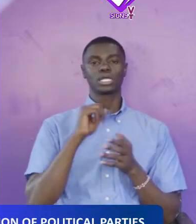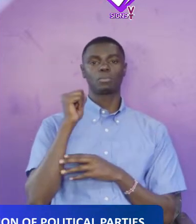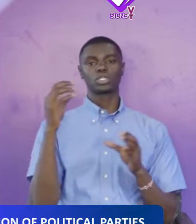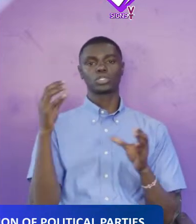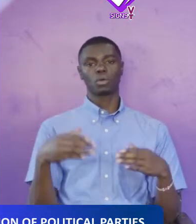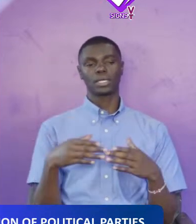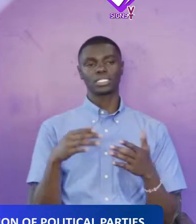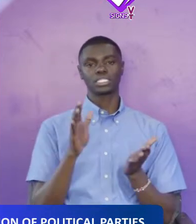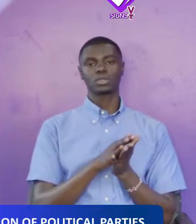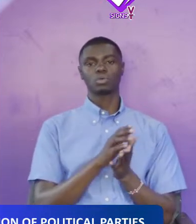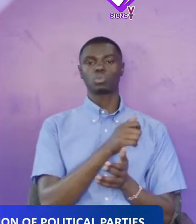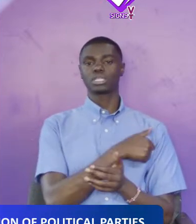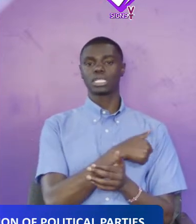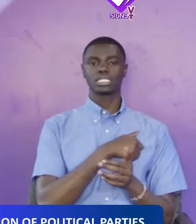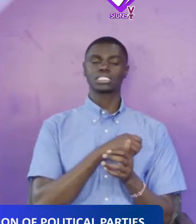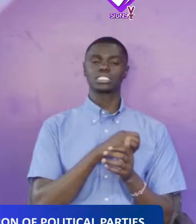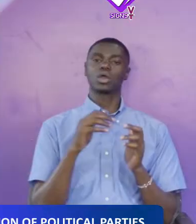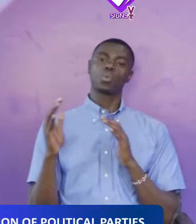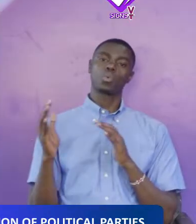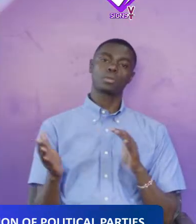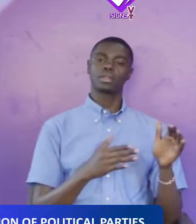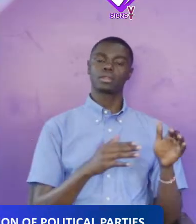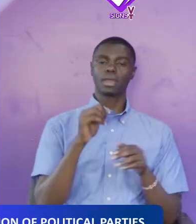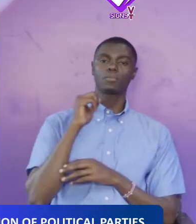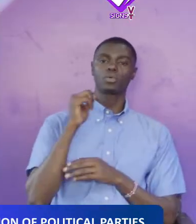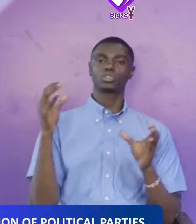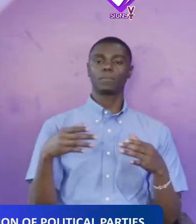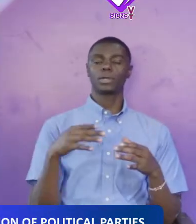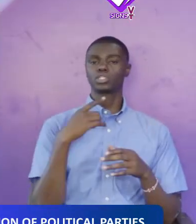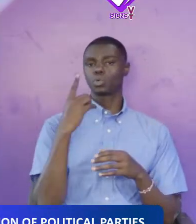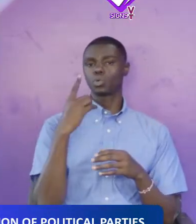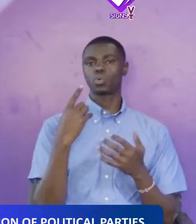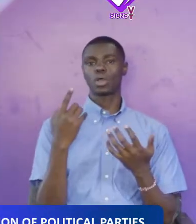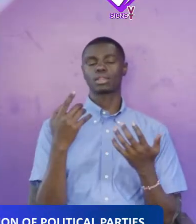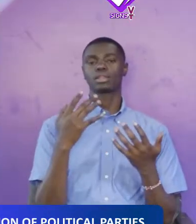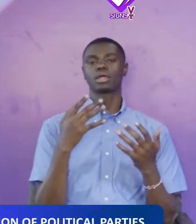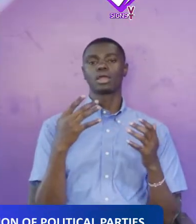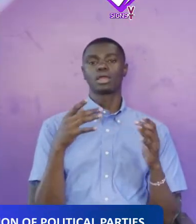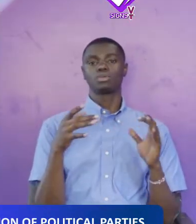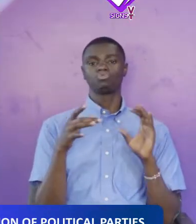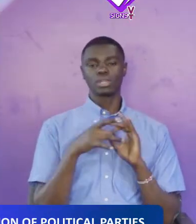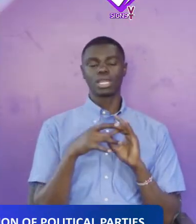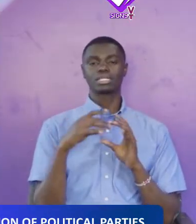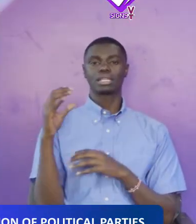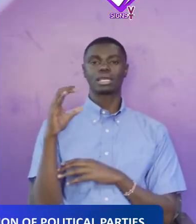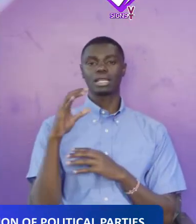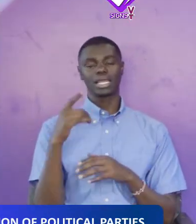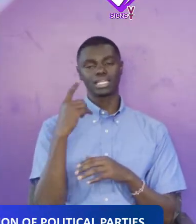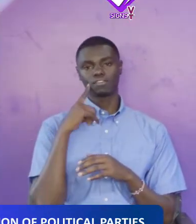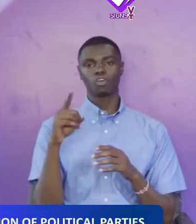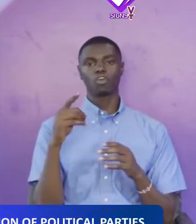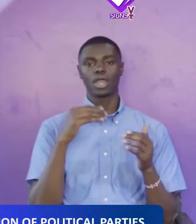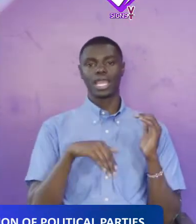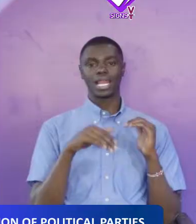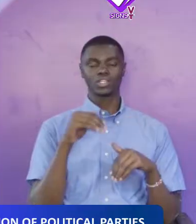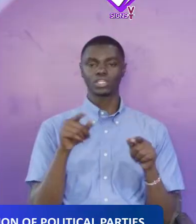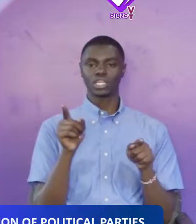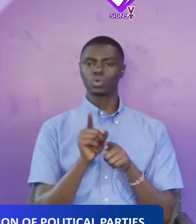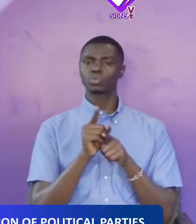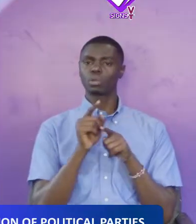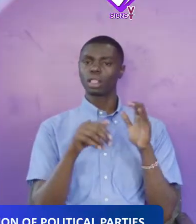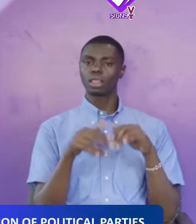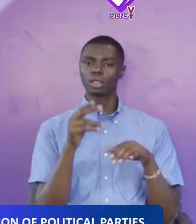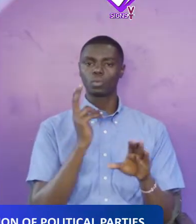train agents, we prepare the political parties who are our major clients for purposes of elections. Even during the election, we still